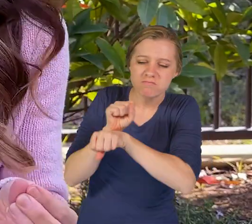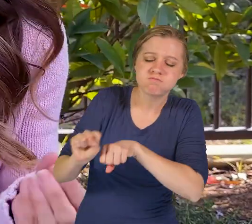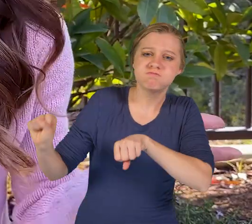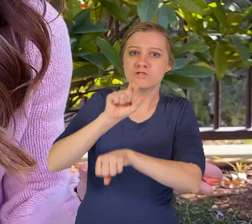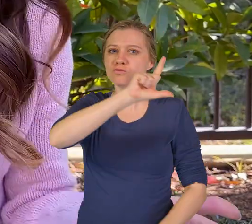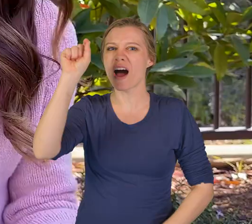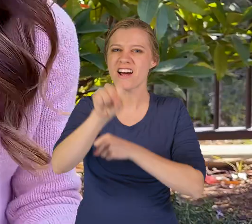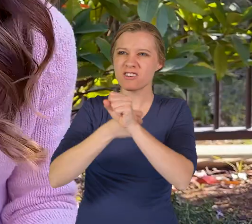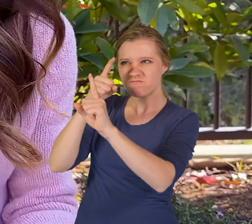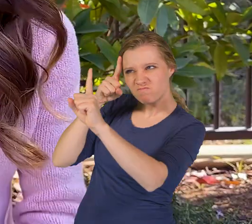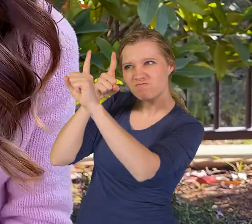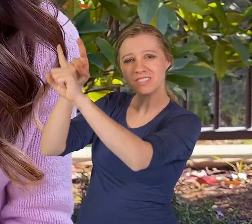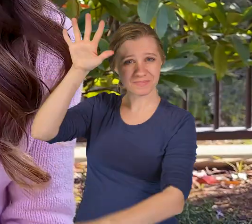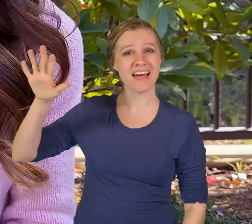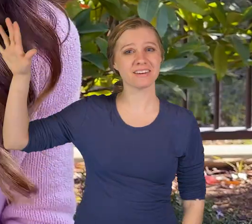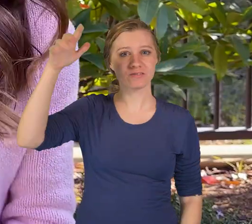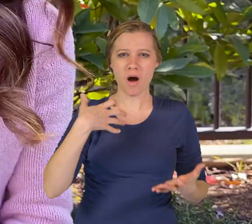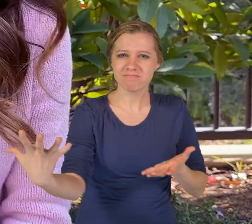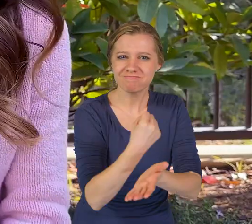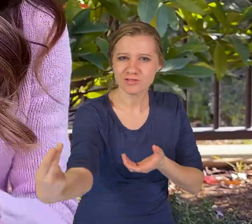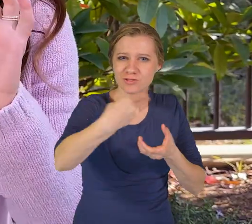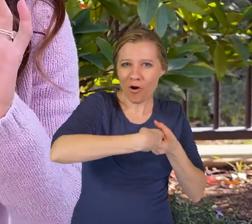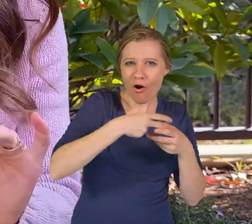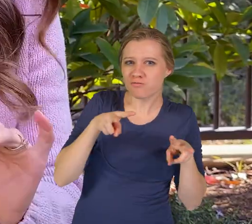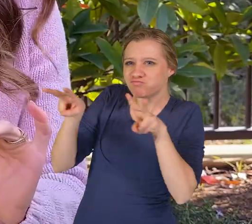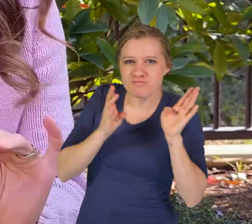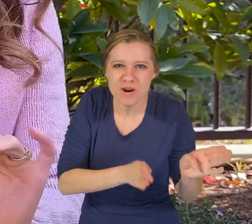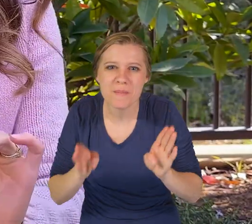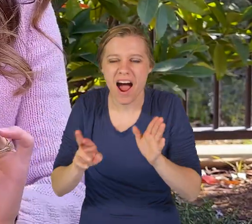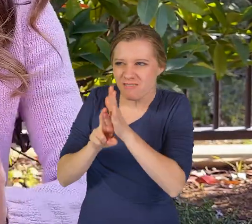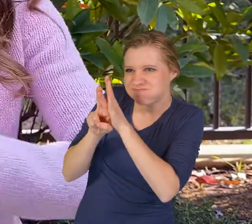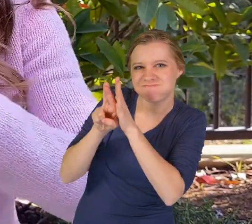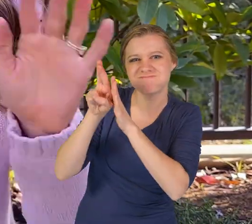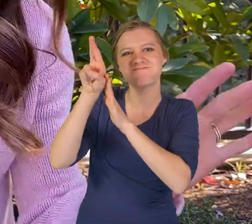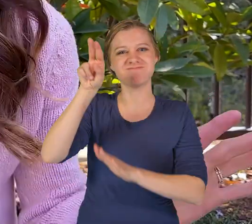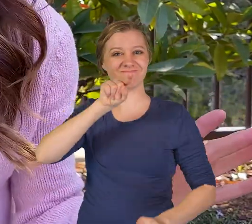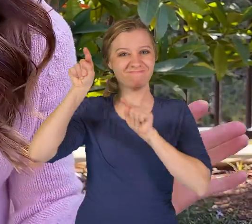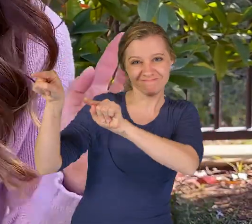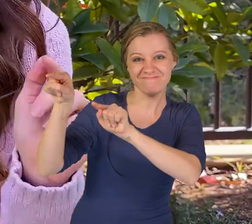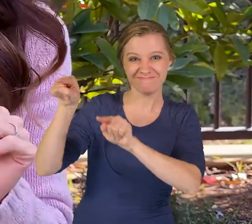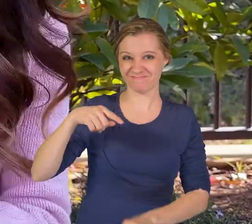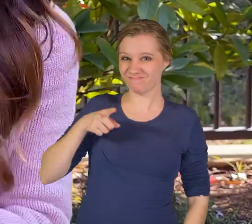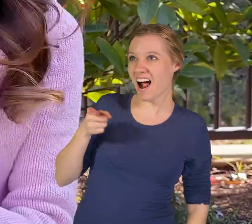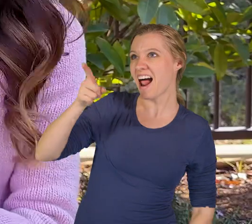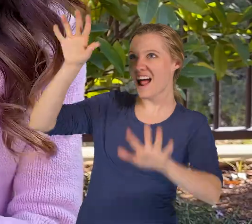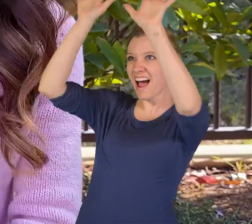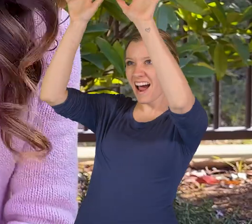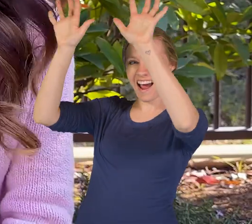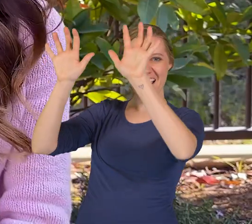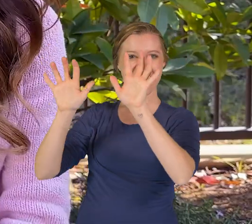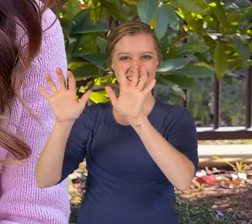dreamed about and worked toward for 2 decades. And I want you to join me as I prepare for and embark